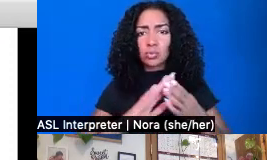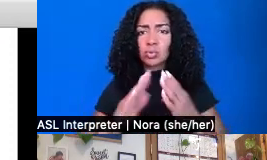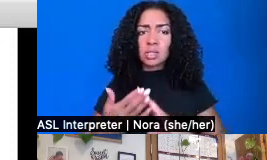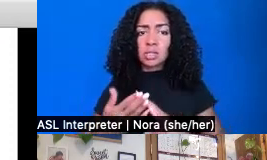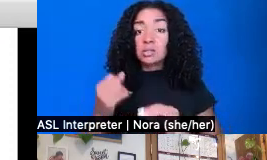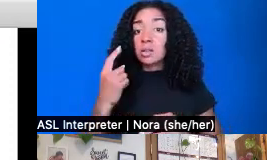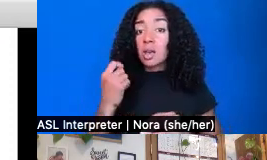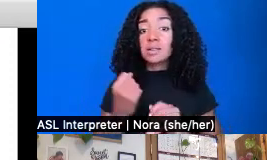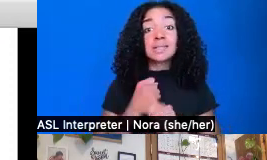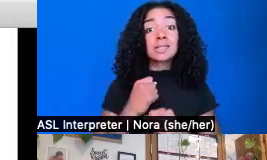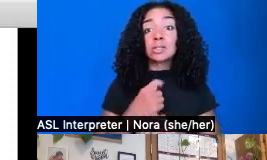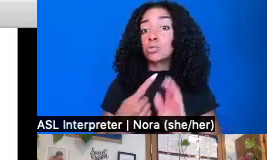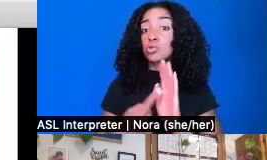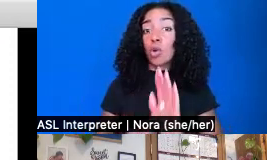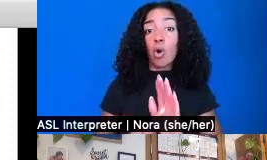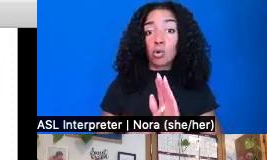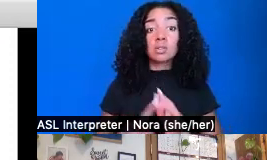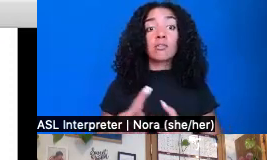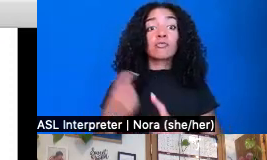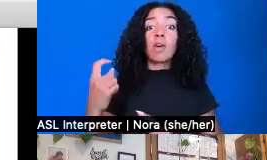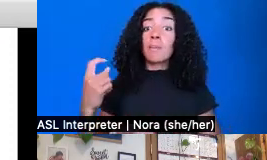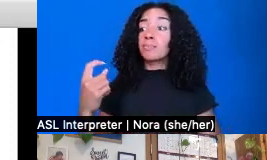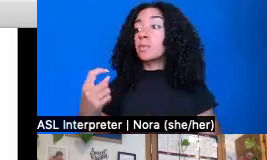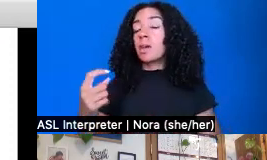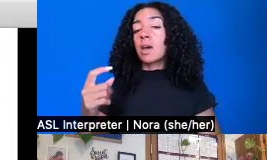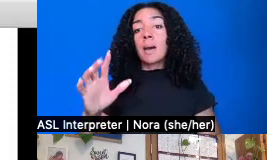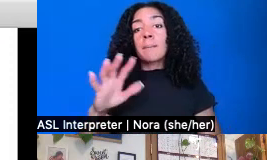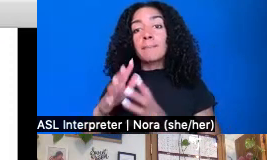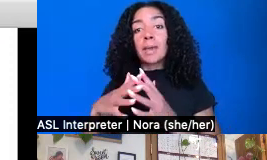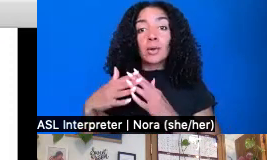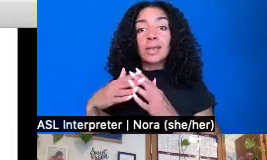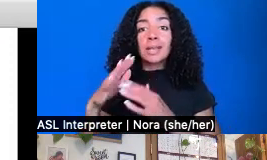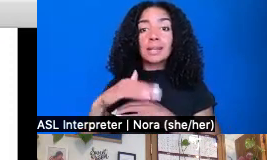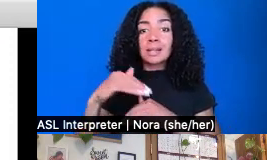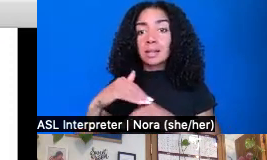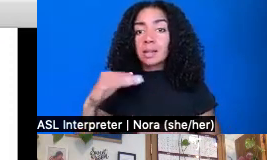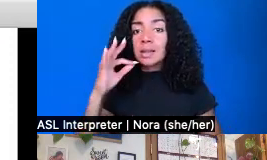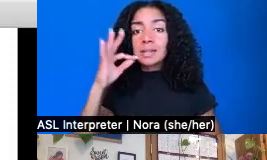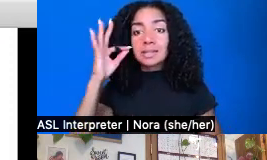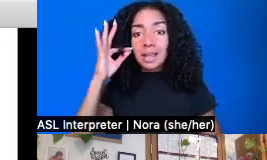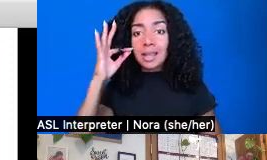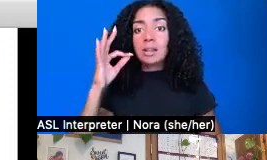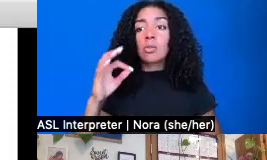out of 5 American Indian or Alaska Native women and men have experienced violence in their lifetime.